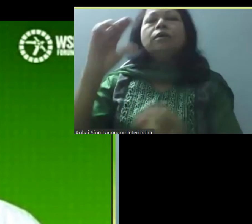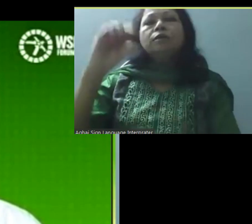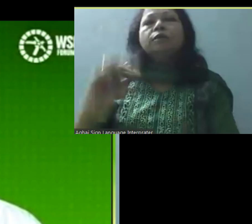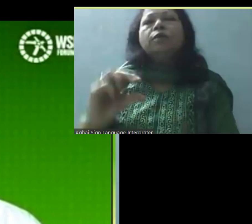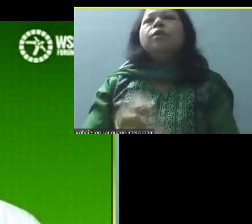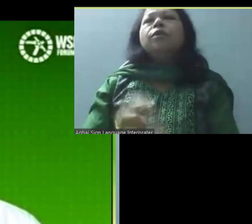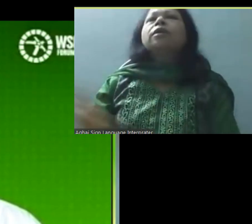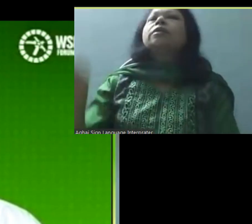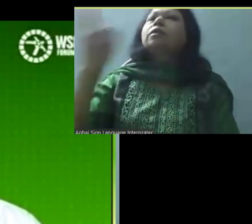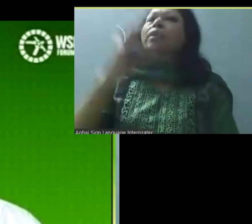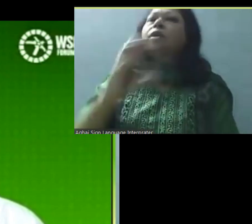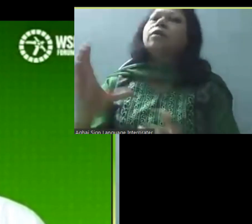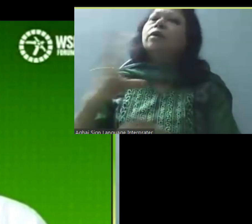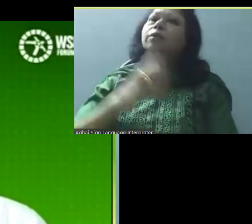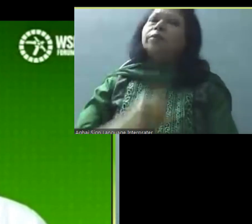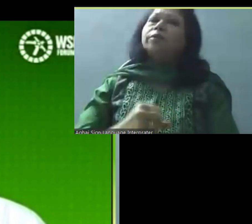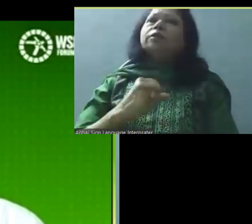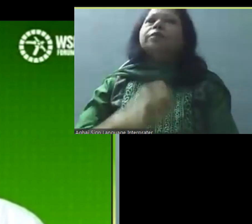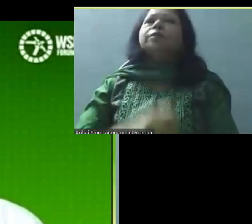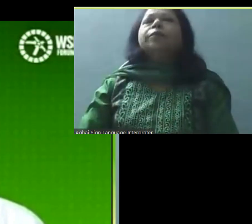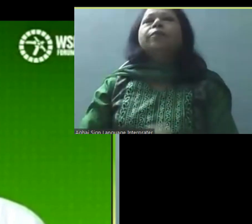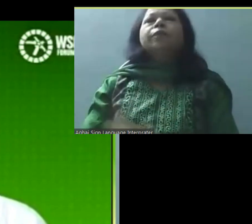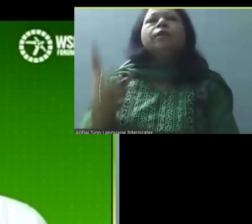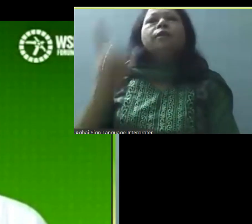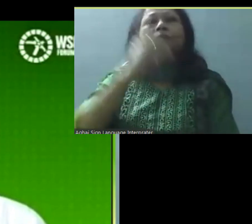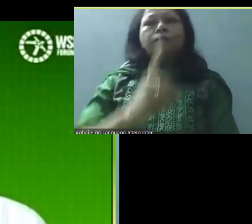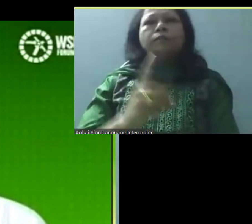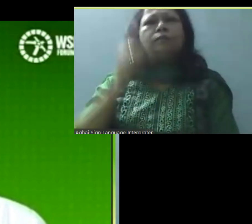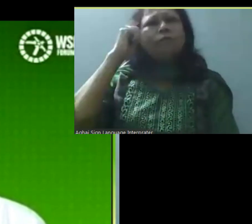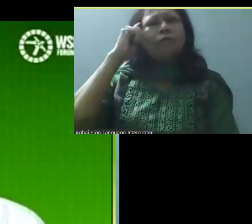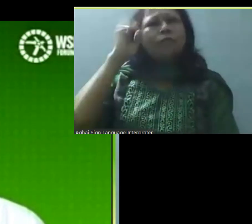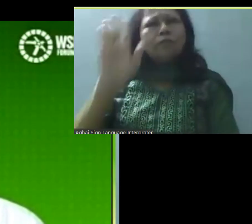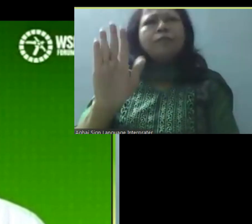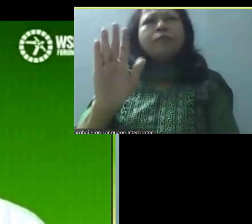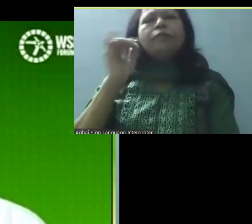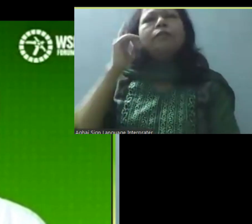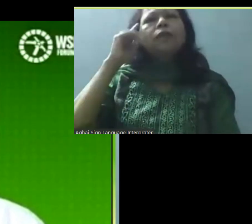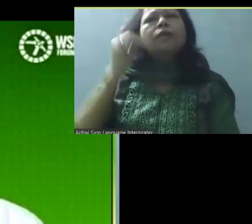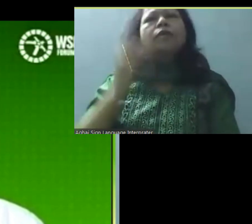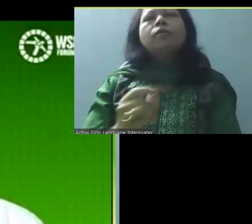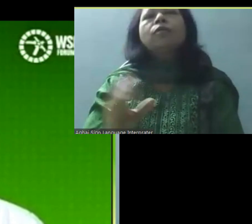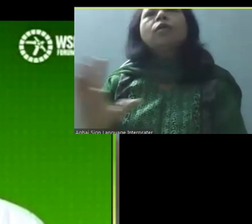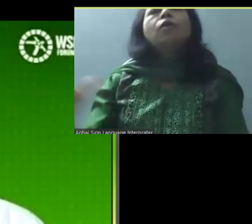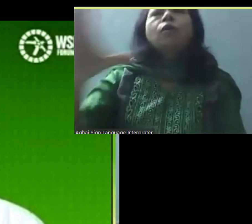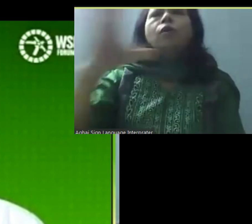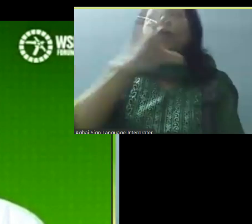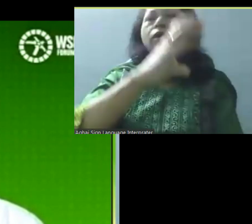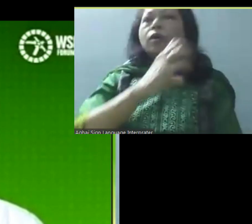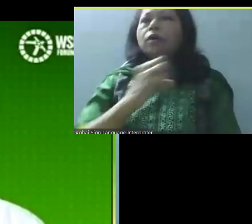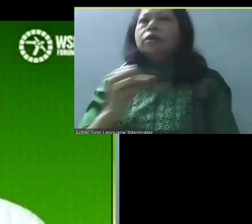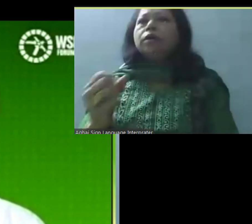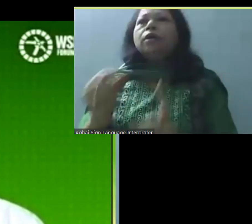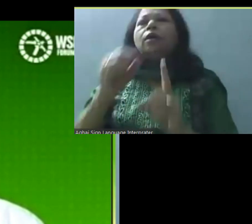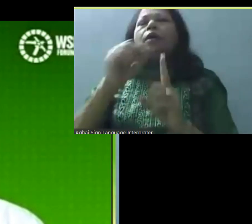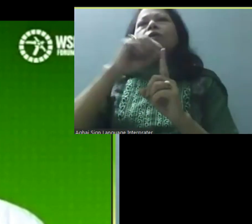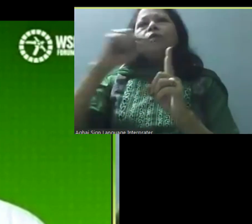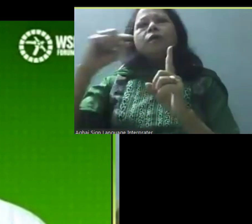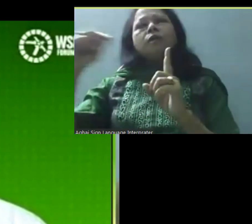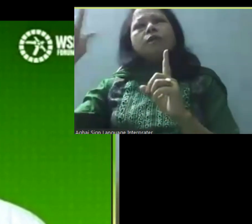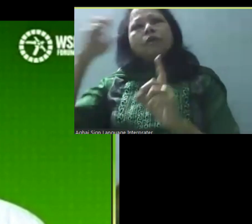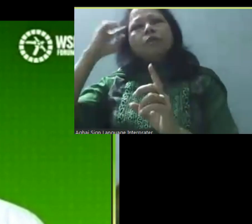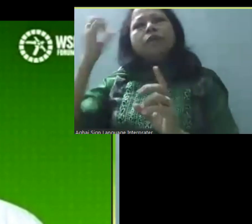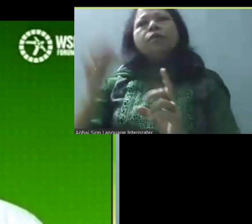in conclusion. First of all, I think it just emphasizes that all digital technology should